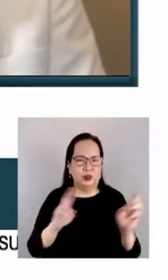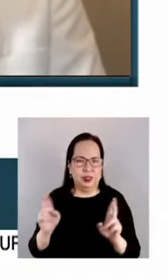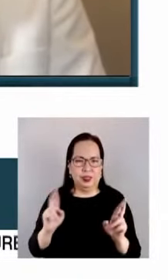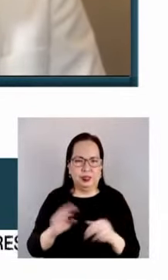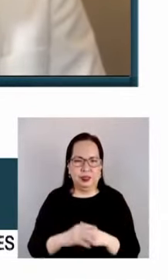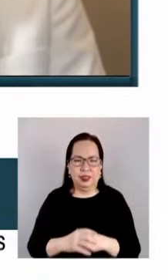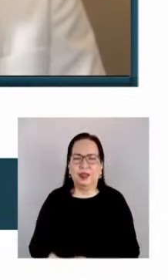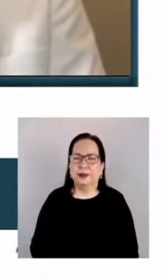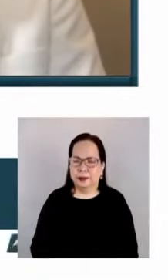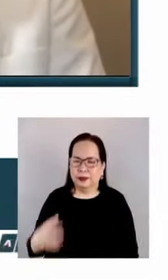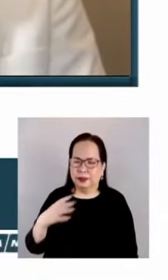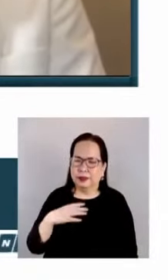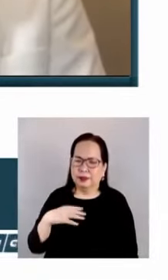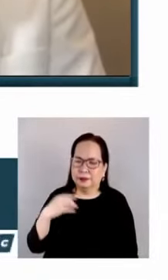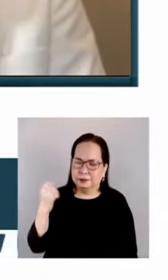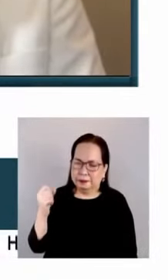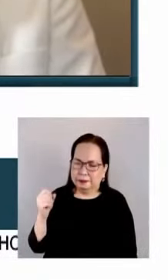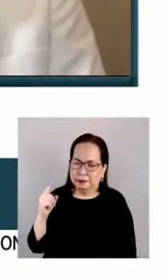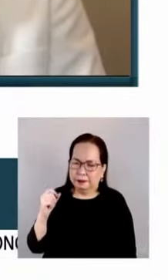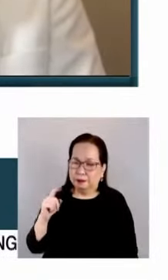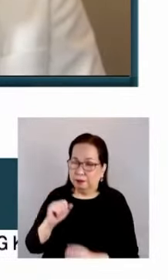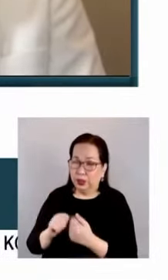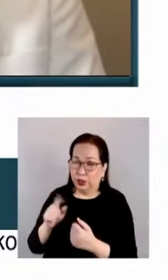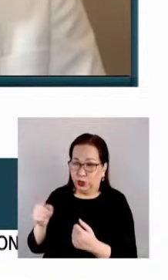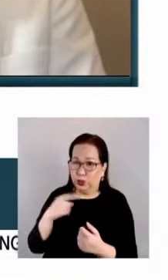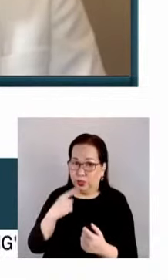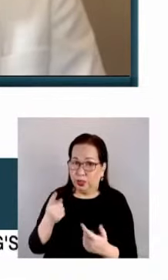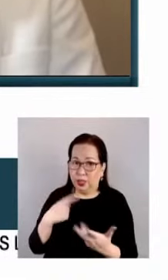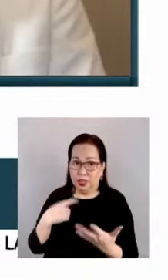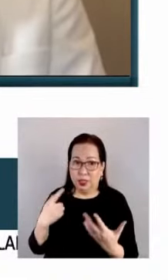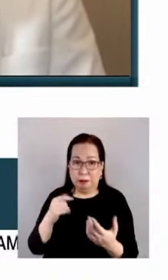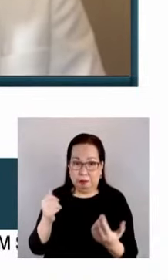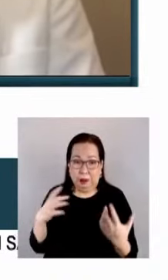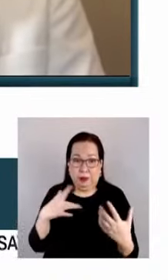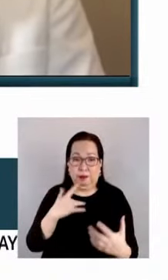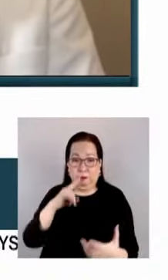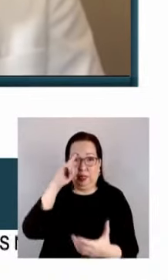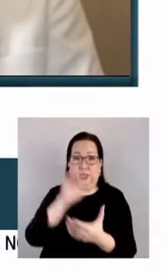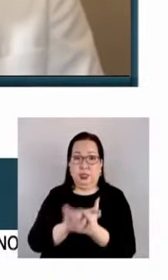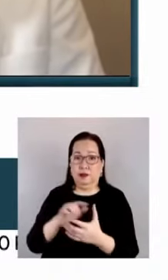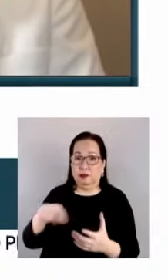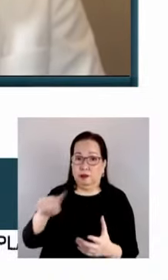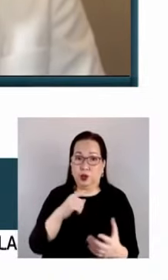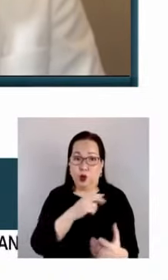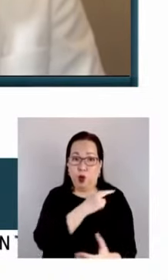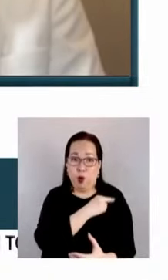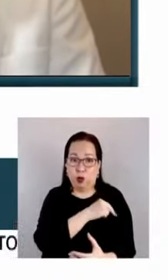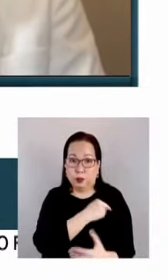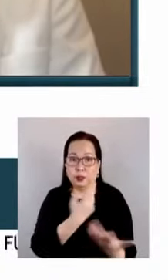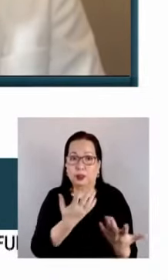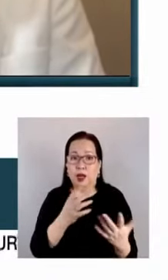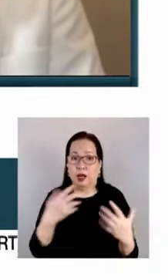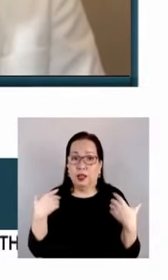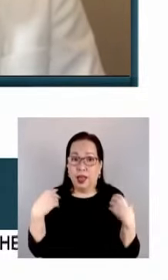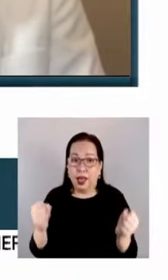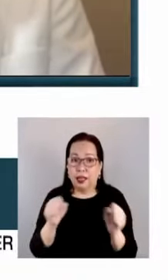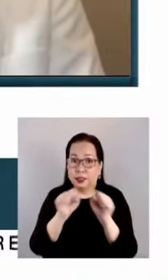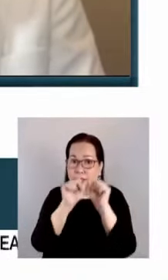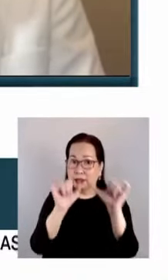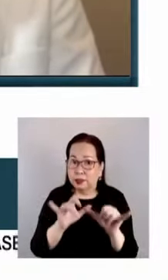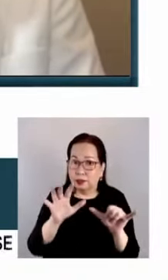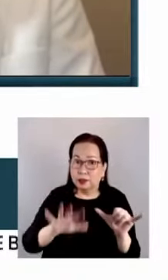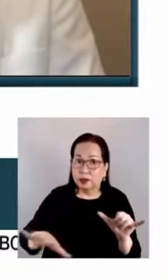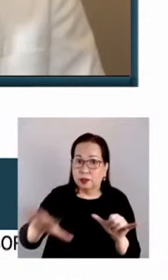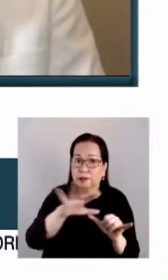that, are you confident that the healthcare system, as we speak right now, from, you know,